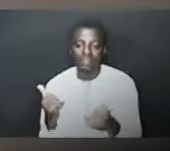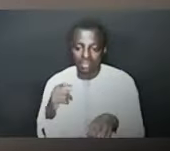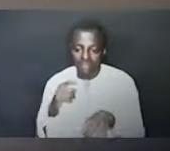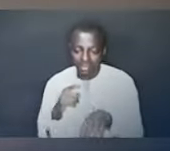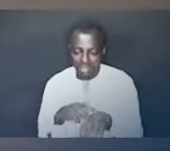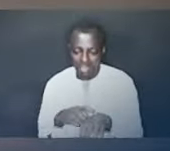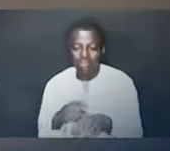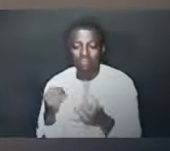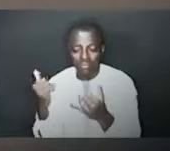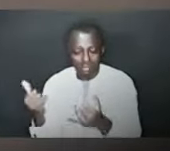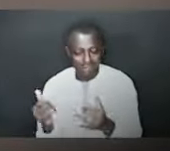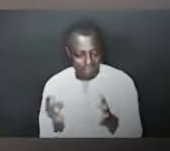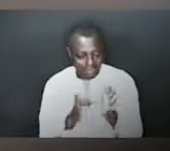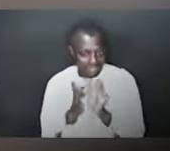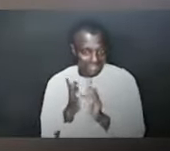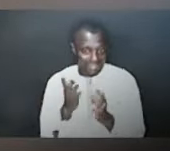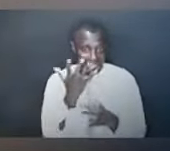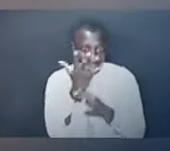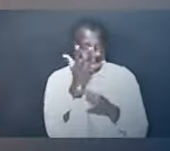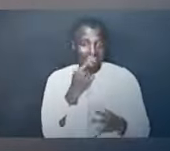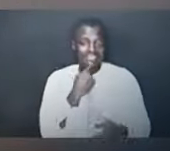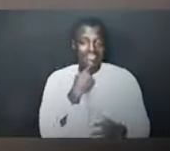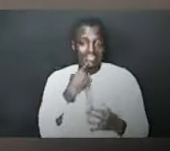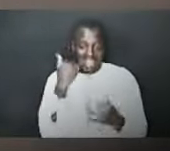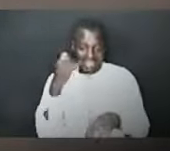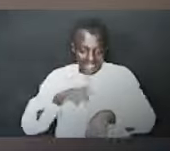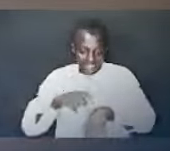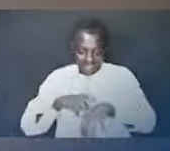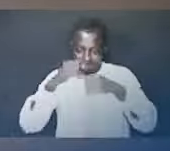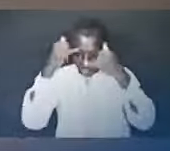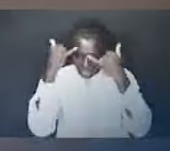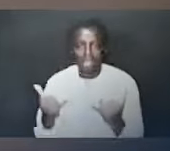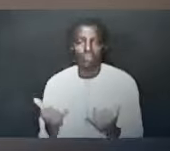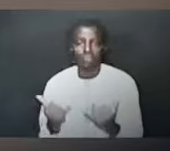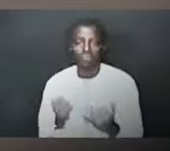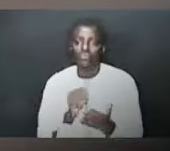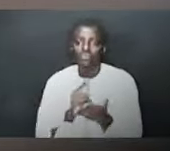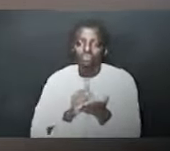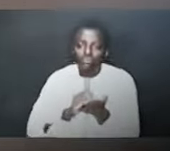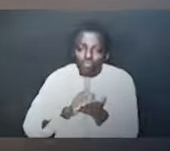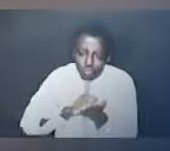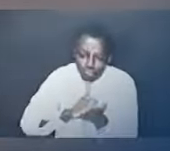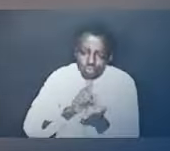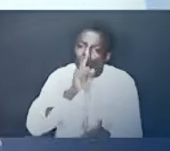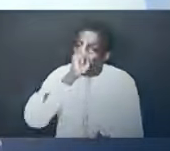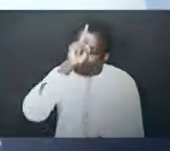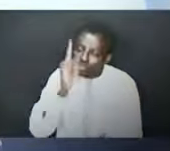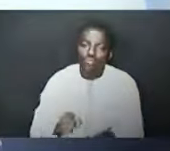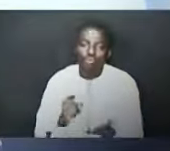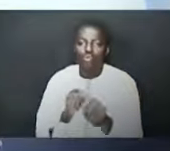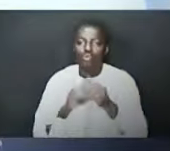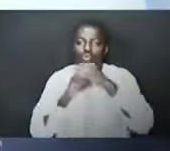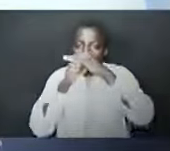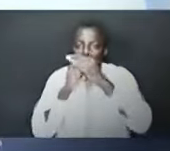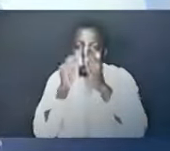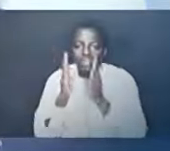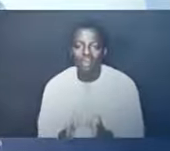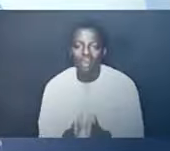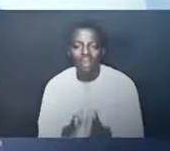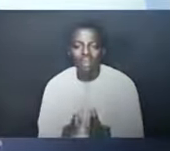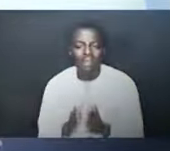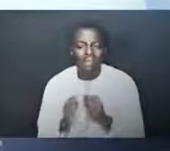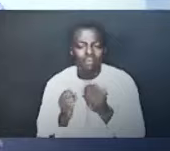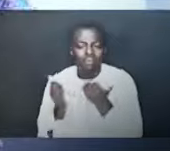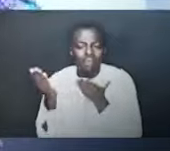he said. Ebri biriba said your kind. But it has come. Na aba. The true worshippers are expected to worship God not in a